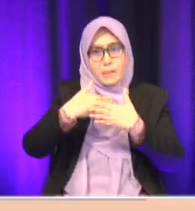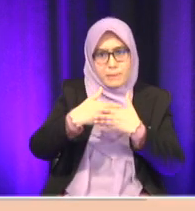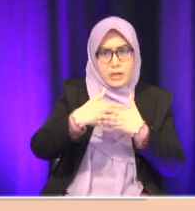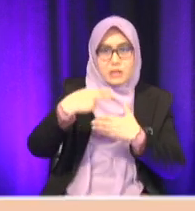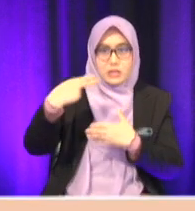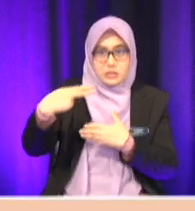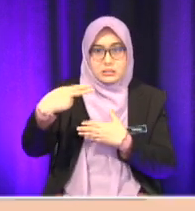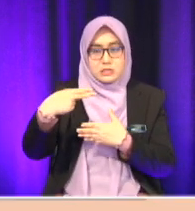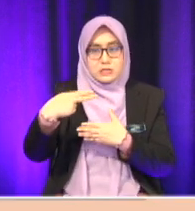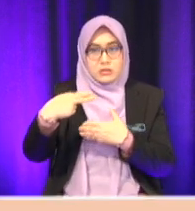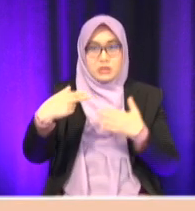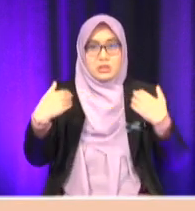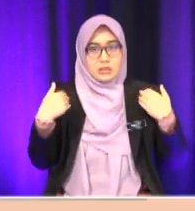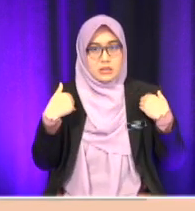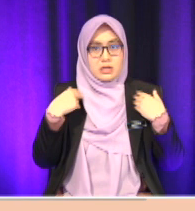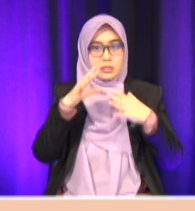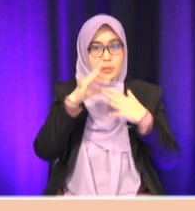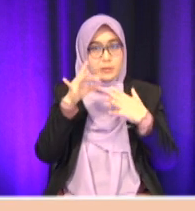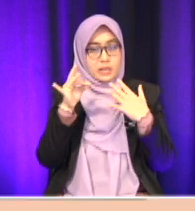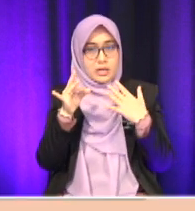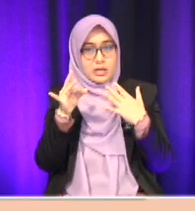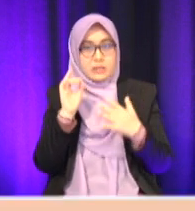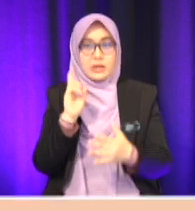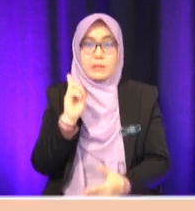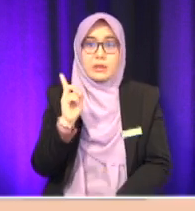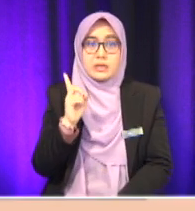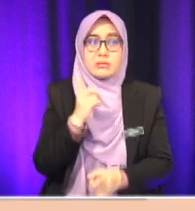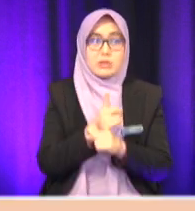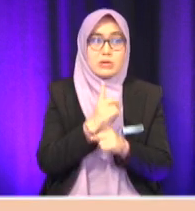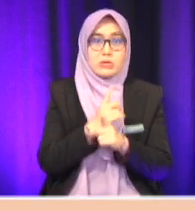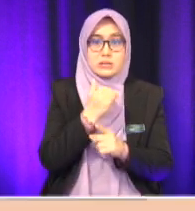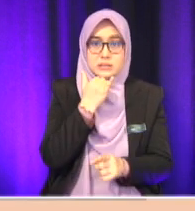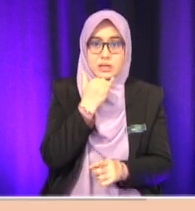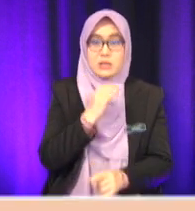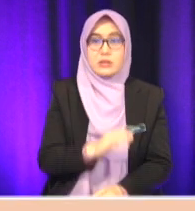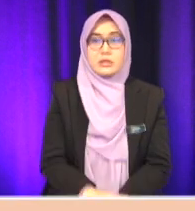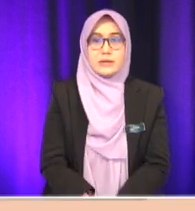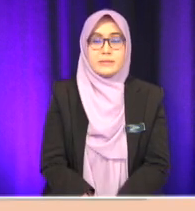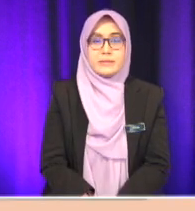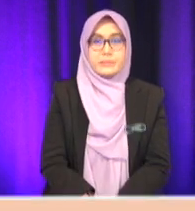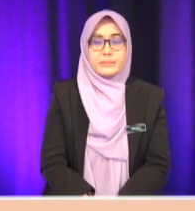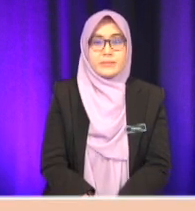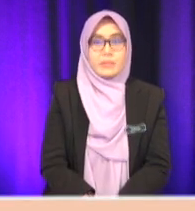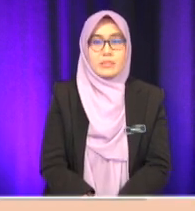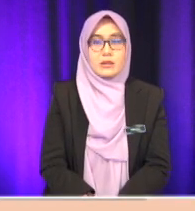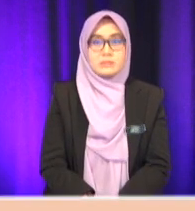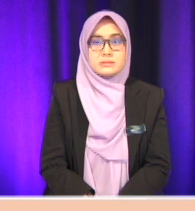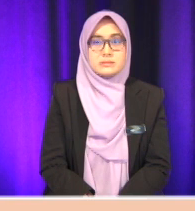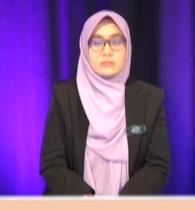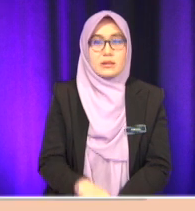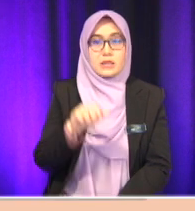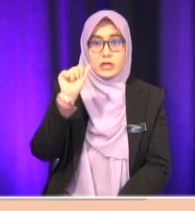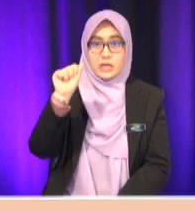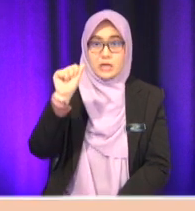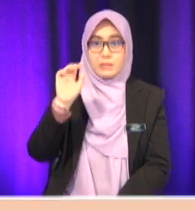B, now I am more confident about addressing problems of behavior with the junior students. C,